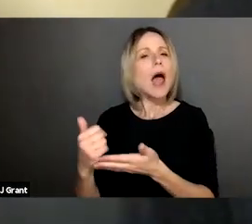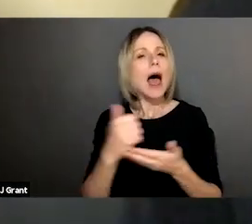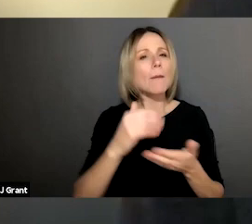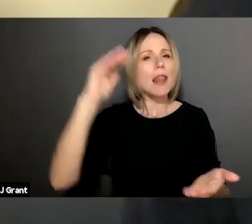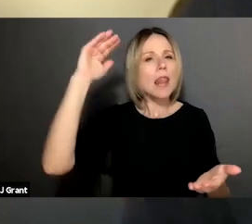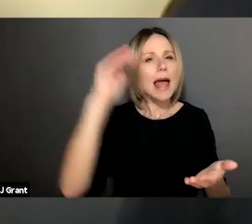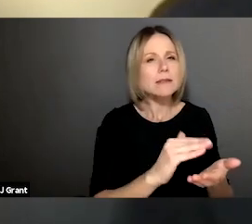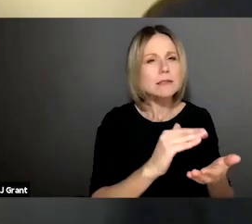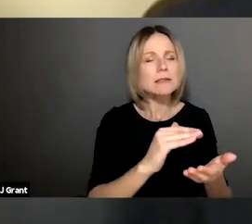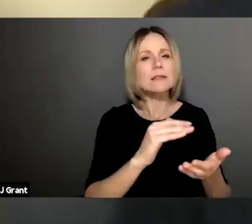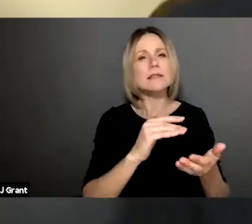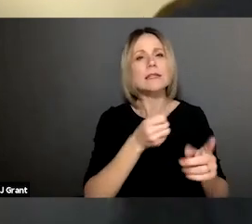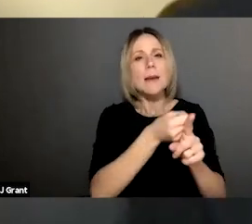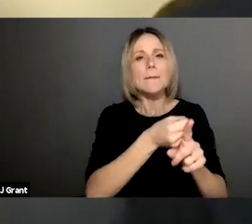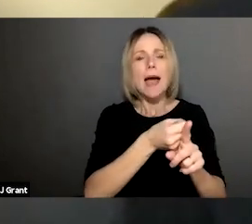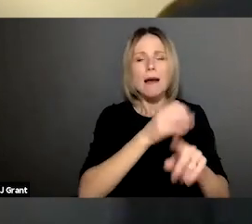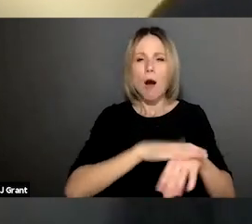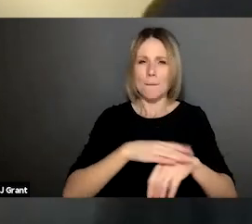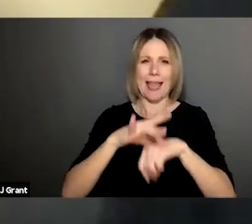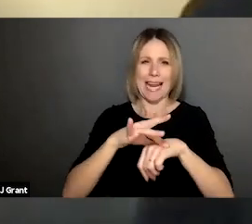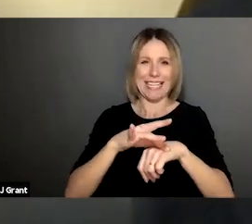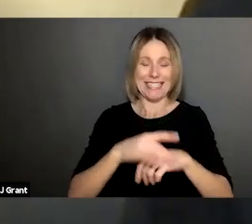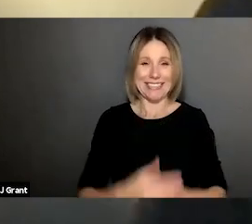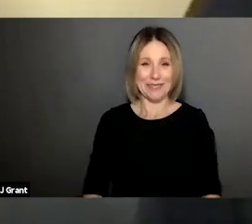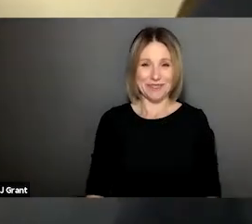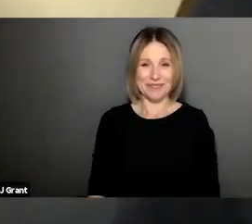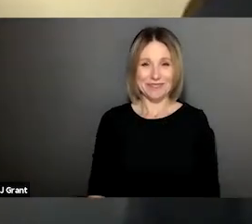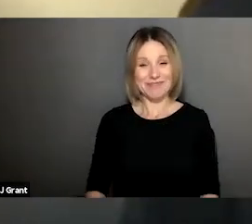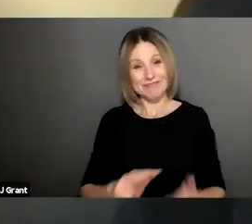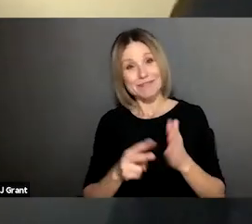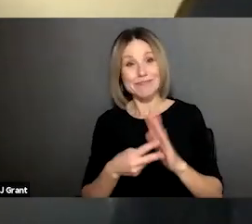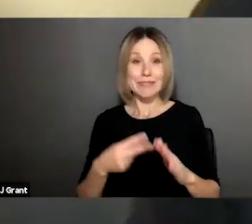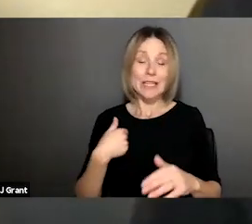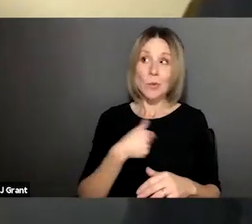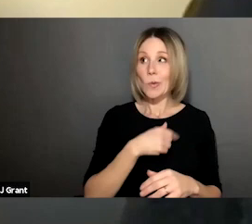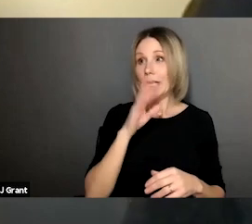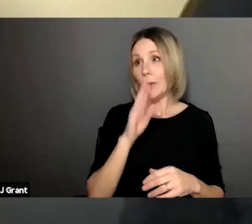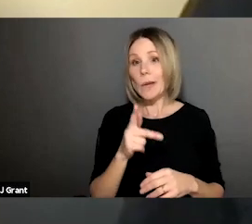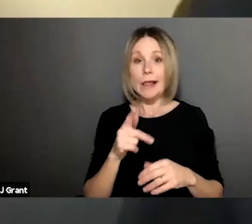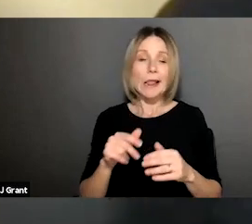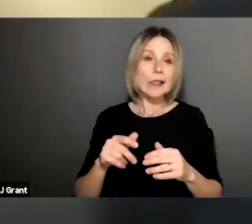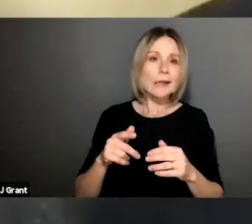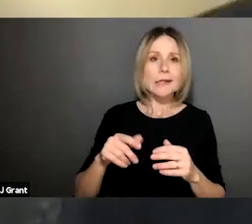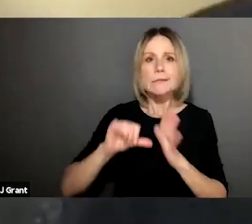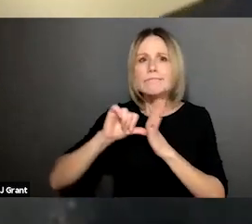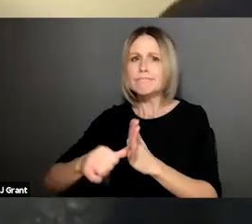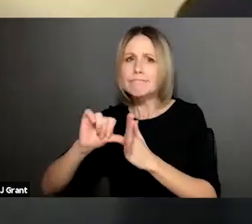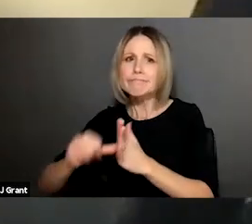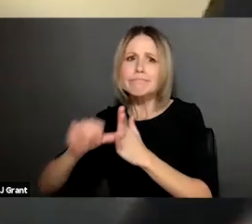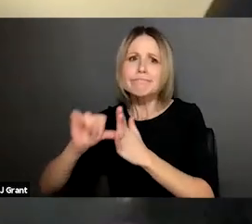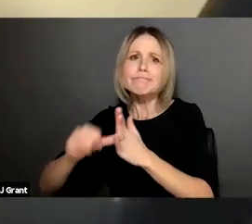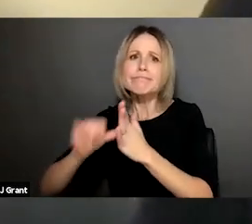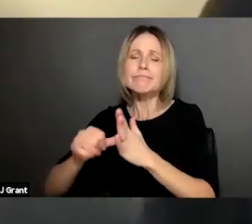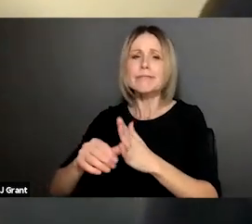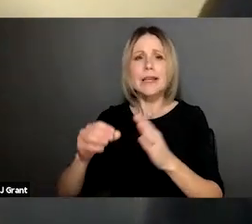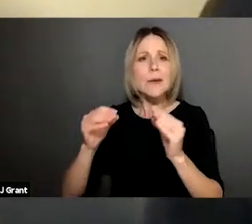think I don't think that's as simple as saying like we're going to run more plant-based foods, although we are going to run more